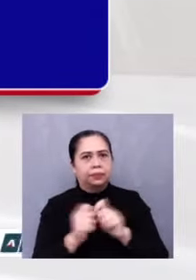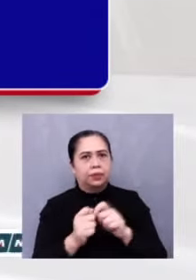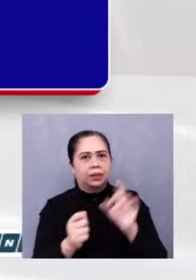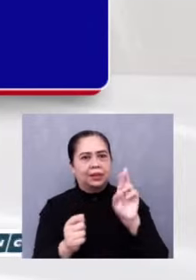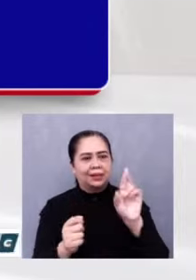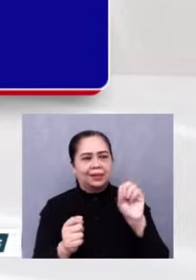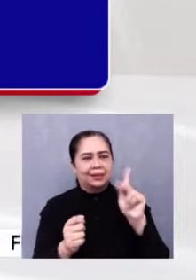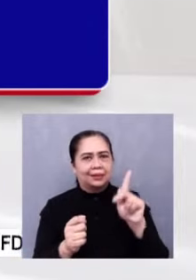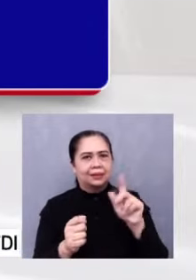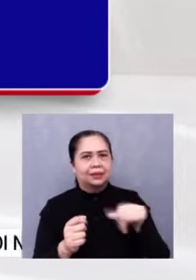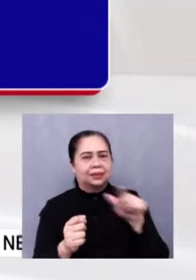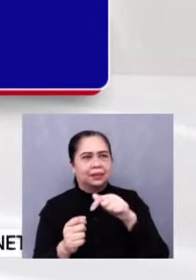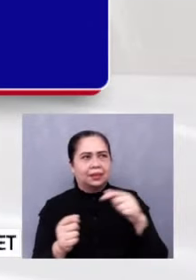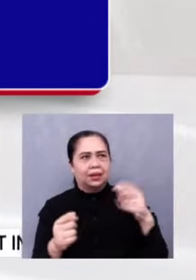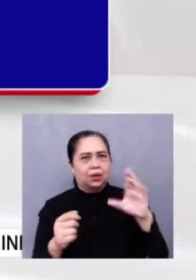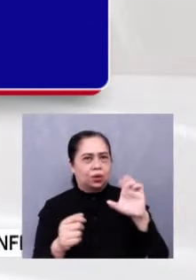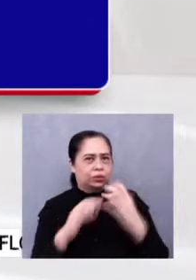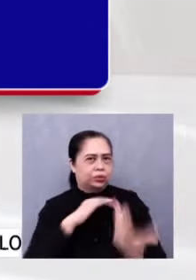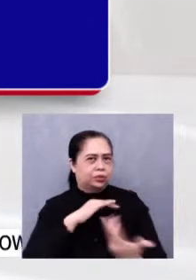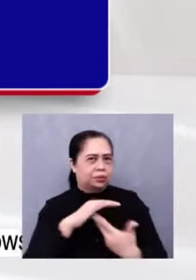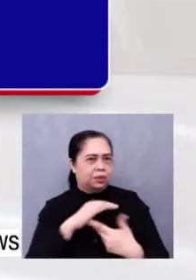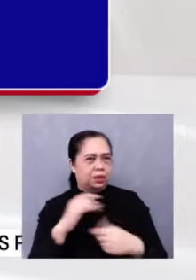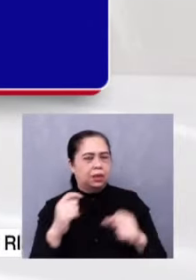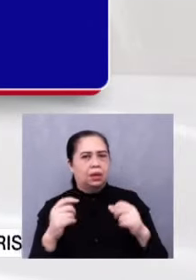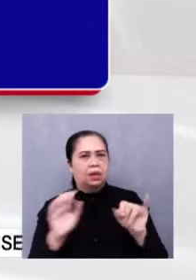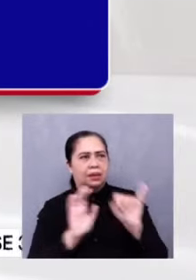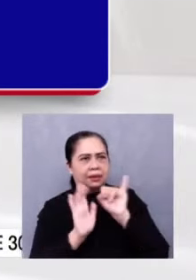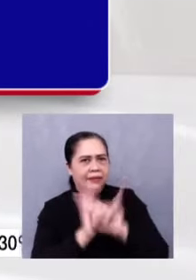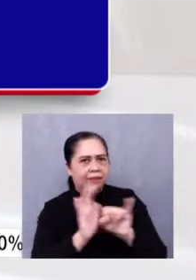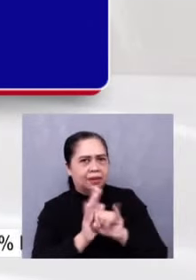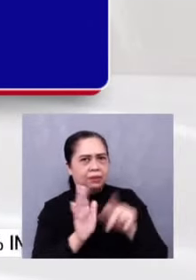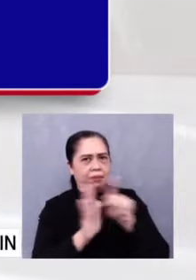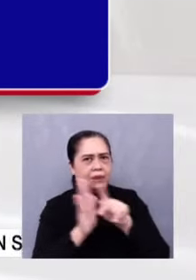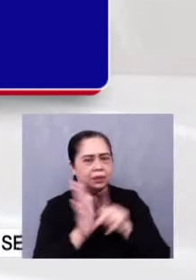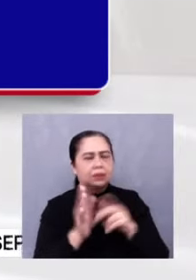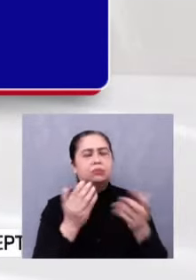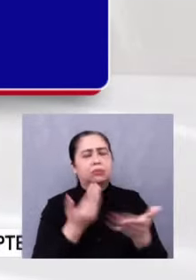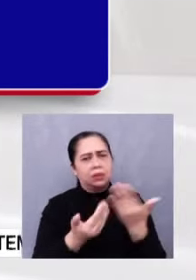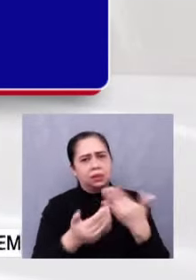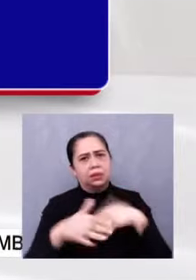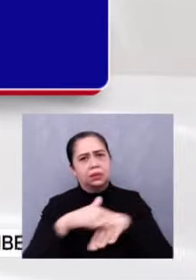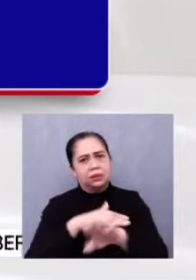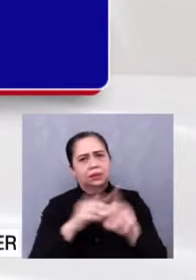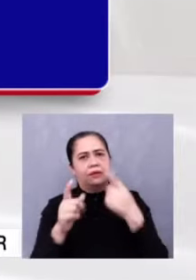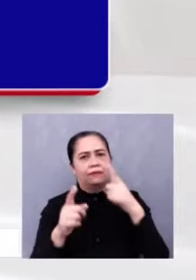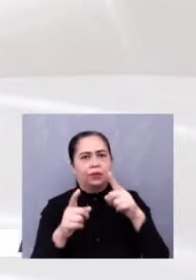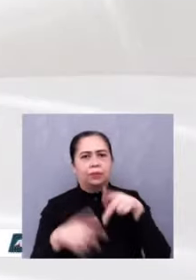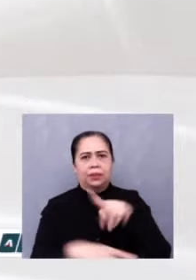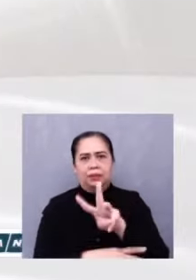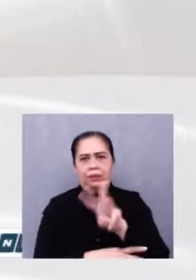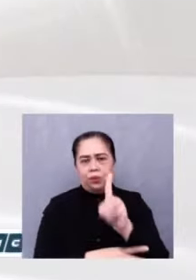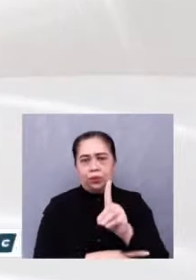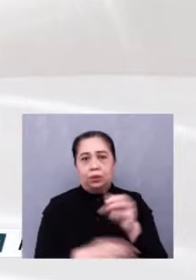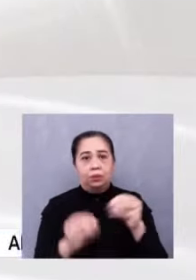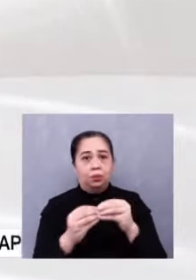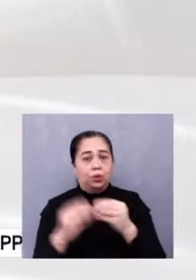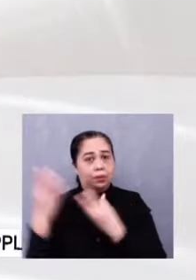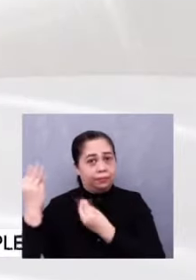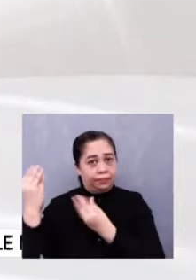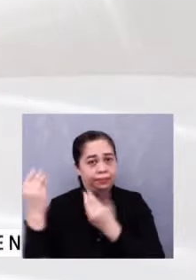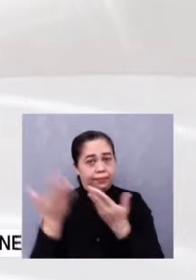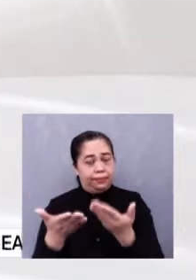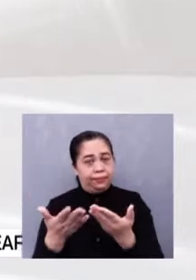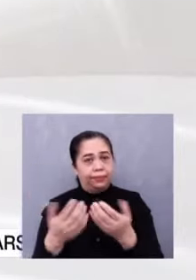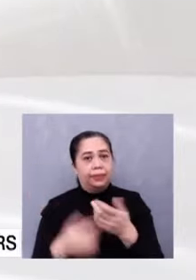customer acceptance and identification policy to make it easier for PWDs. For more on this story, head on over